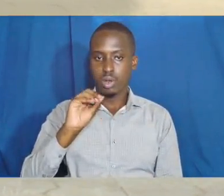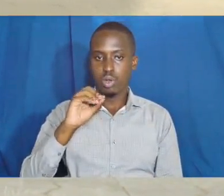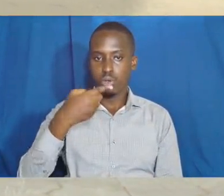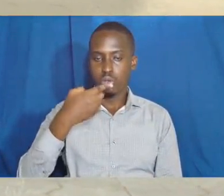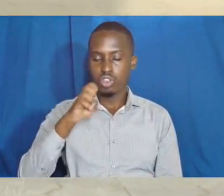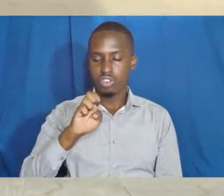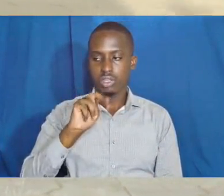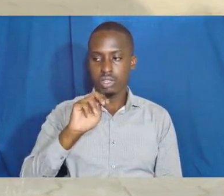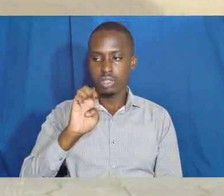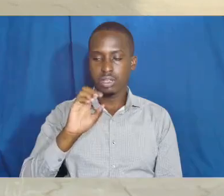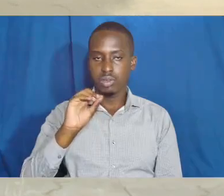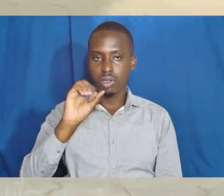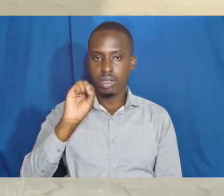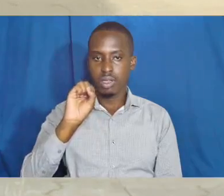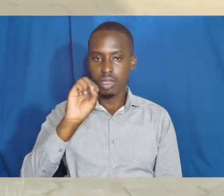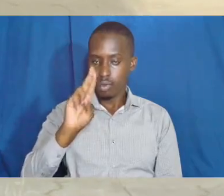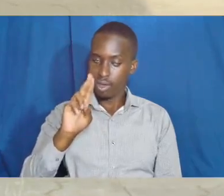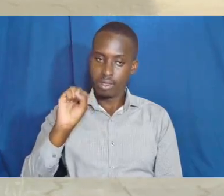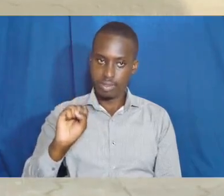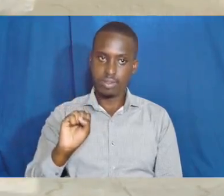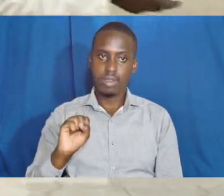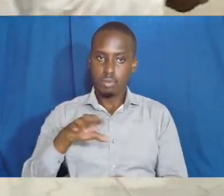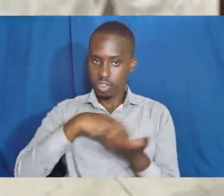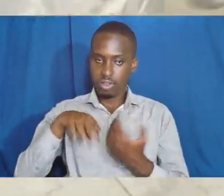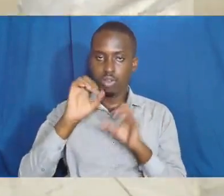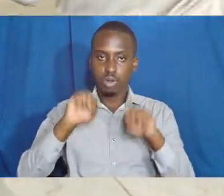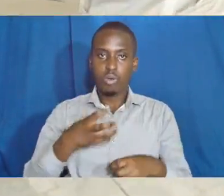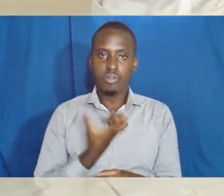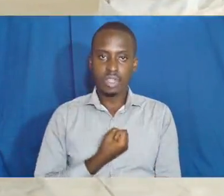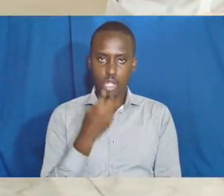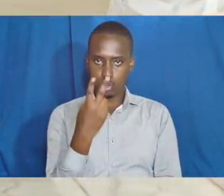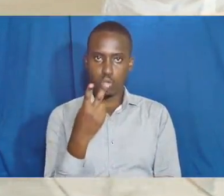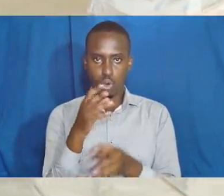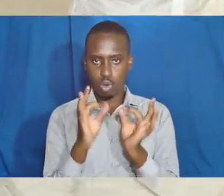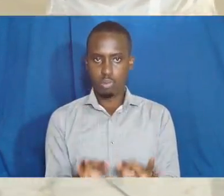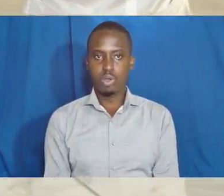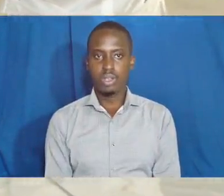heterogeneous mixtures, you may have two components.